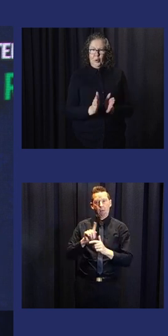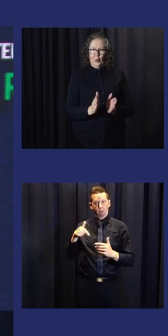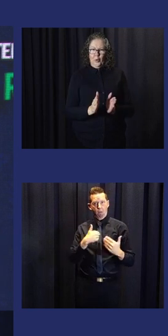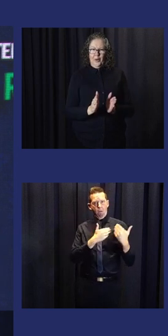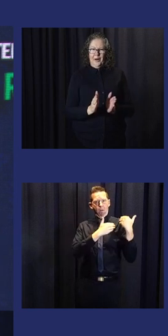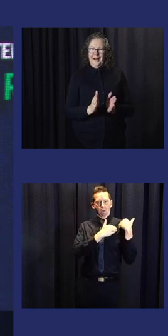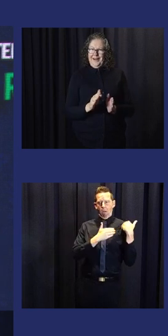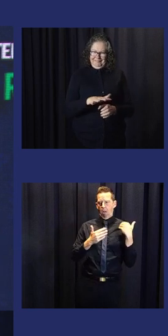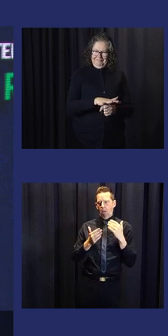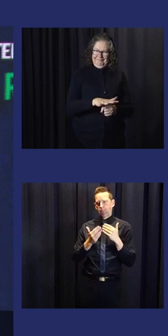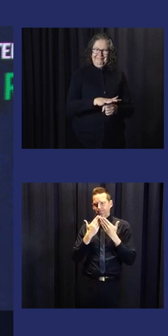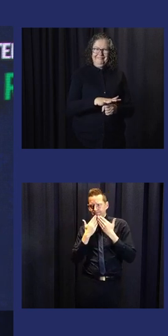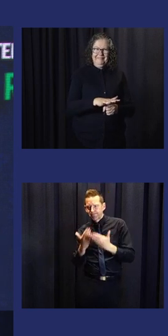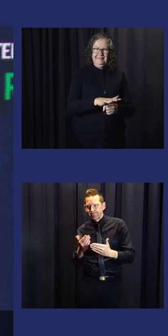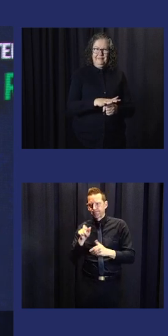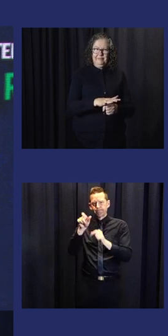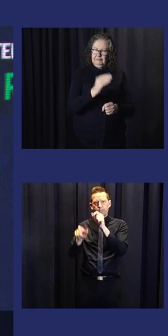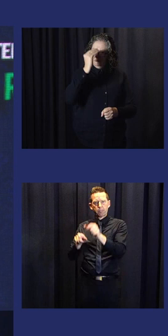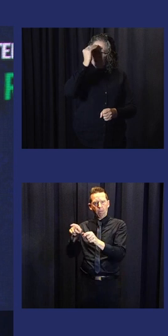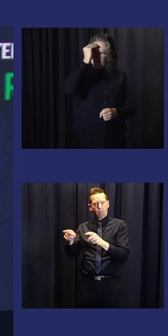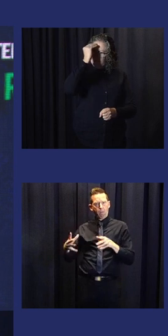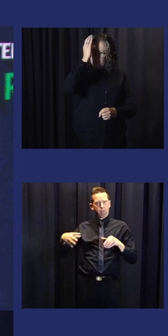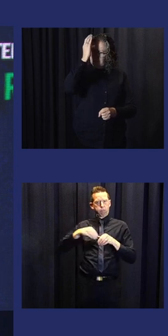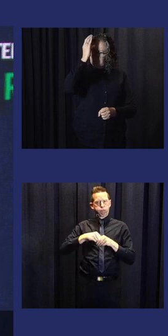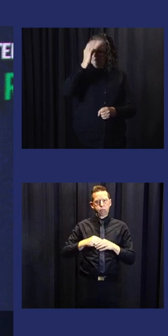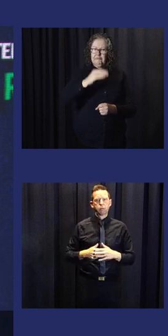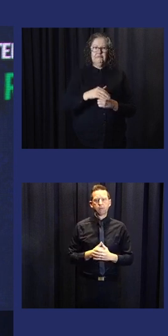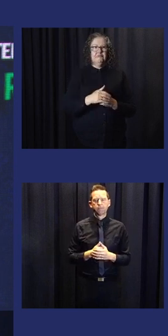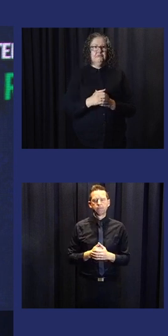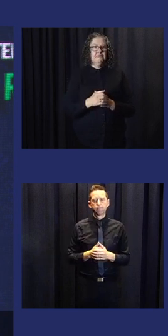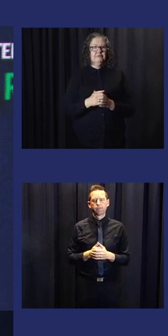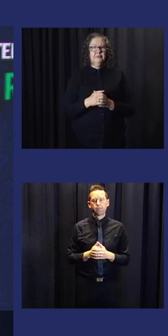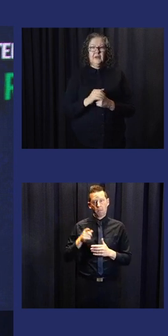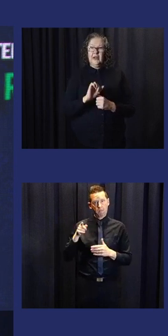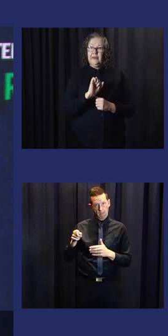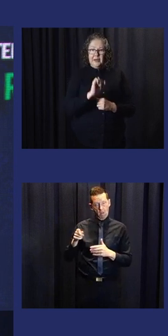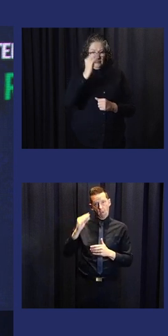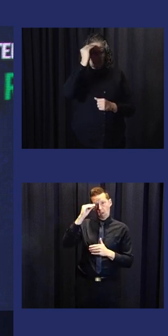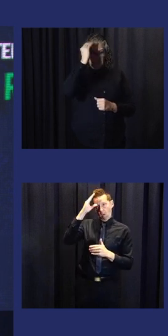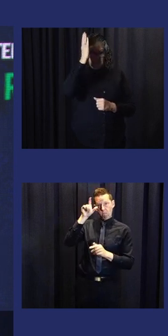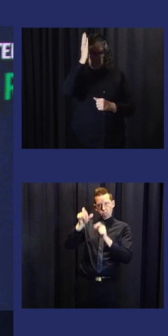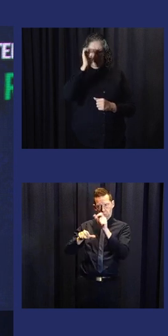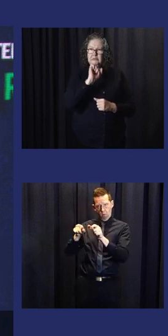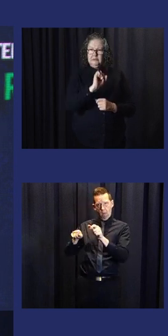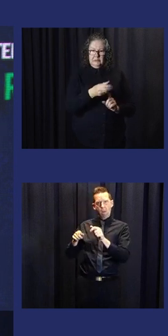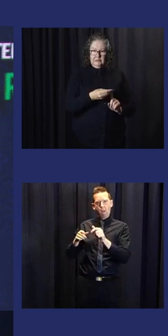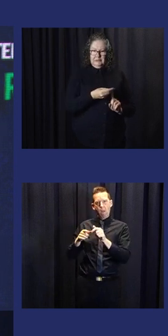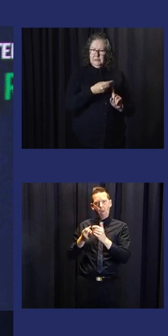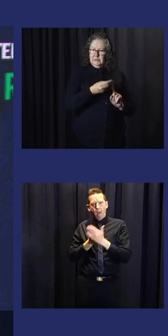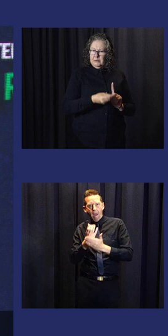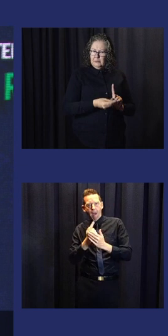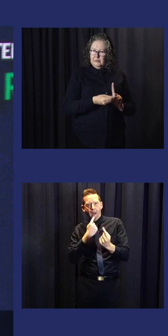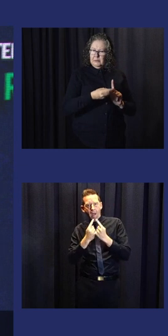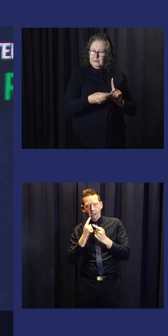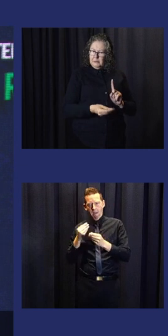wisdom. This beautiful lullaby that traditionally passed down to the generation is a form of